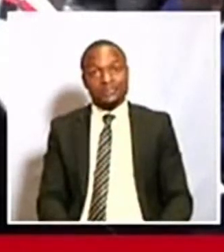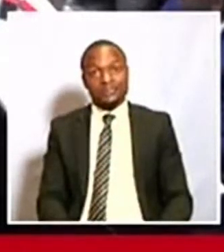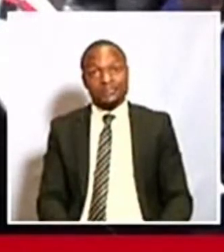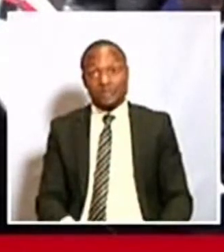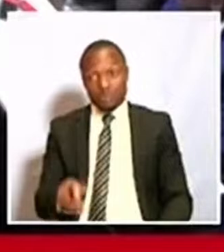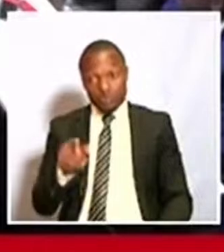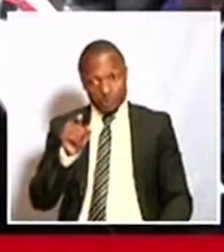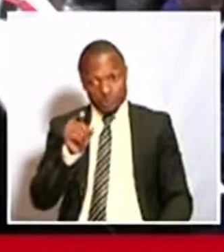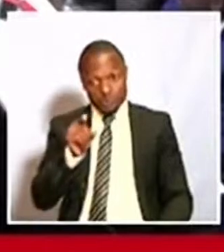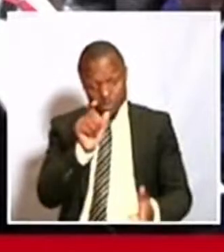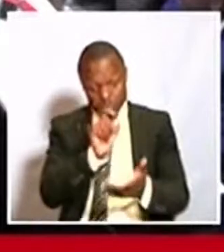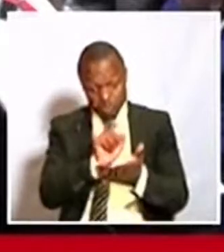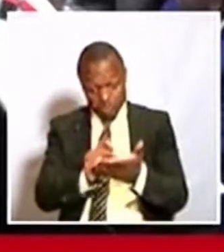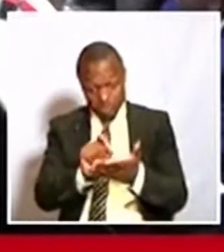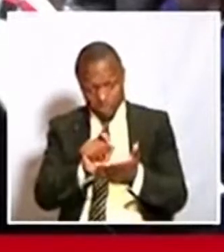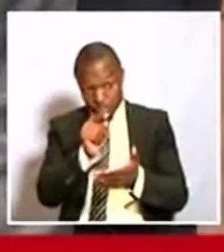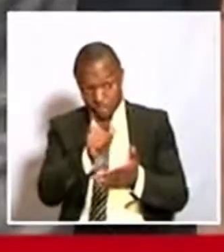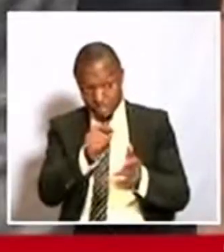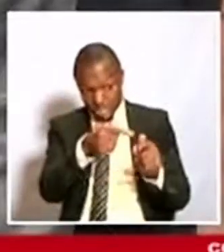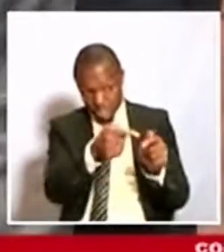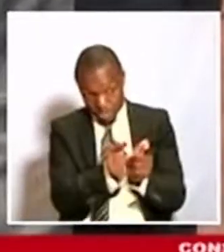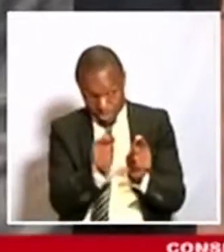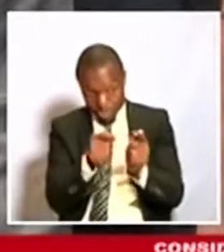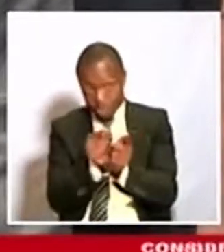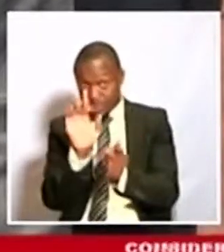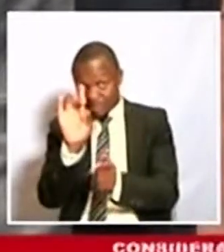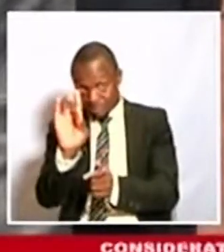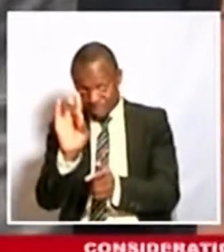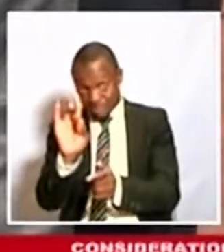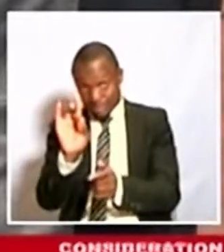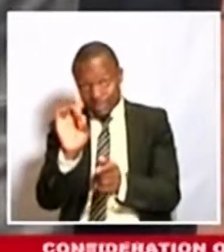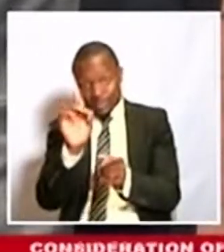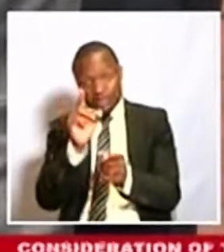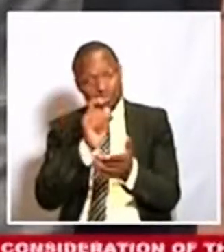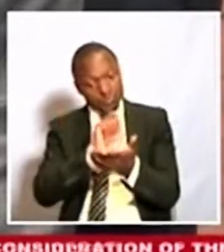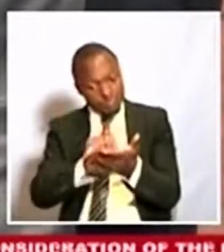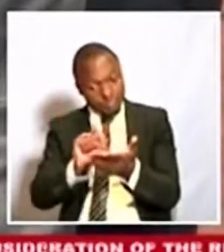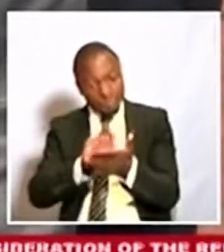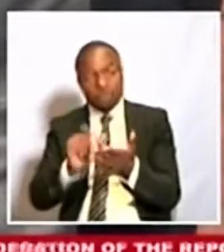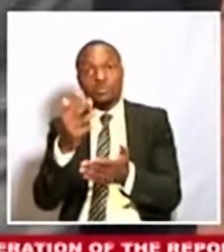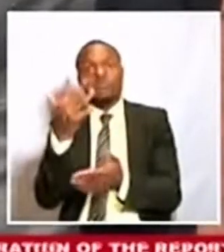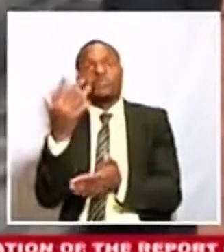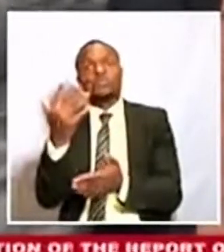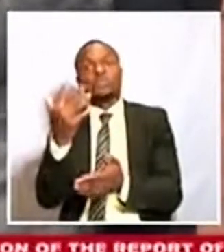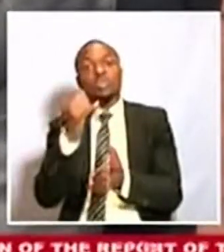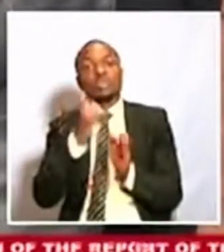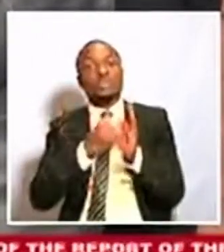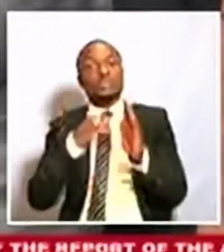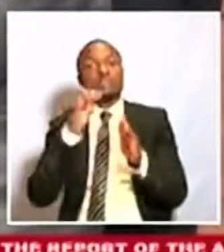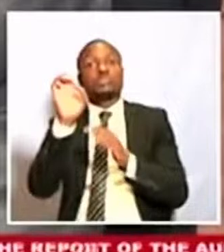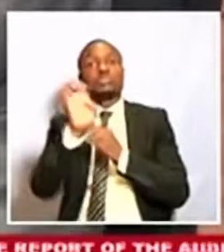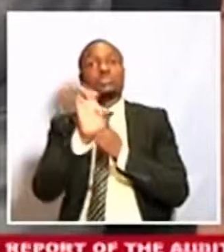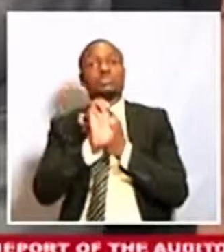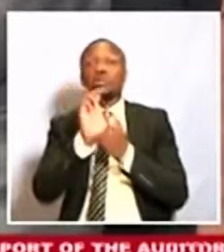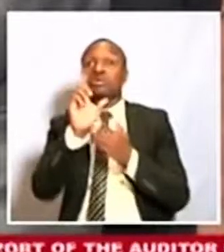that you wrote to these clubs, eight groups, was only written 5th June